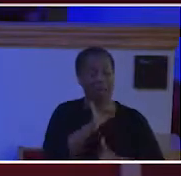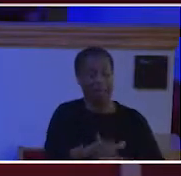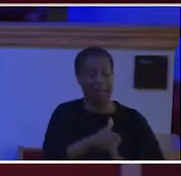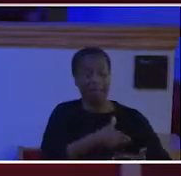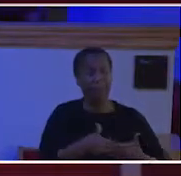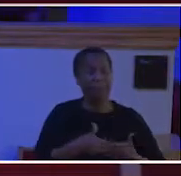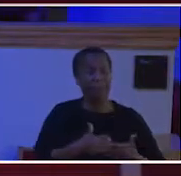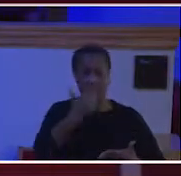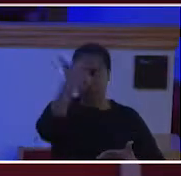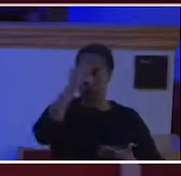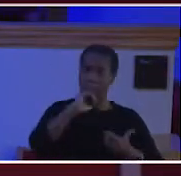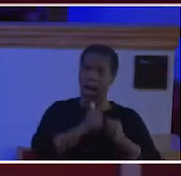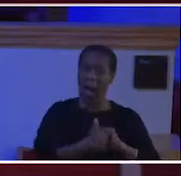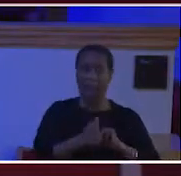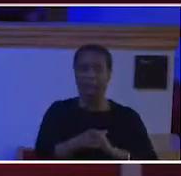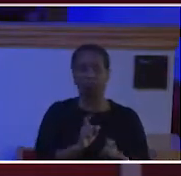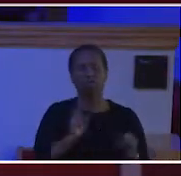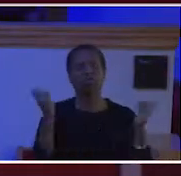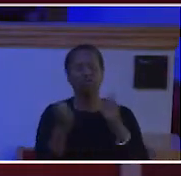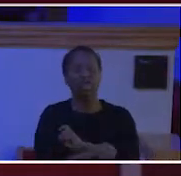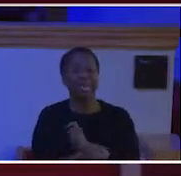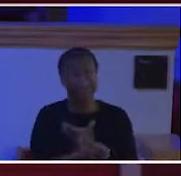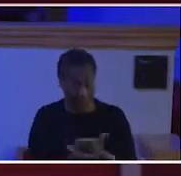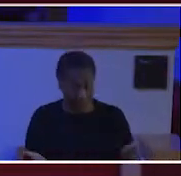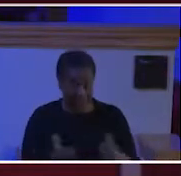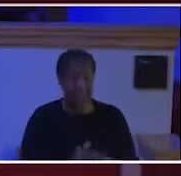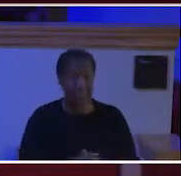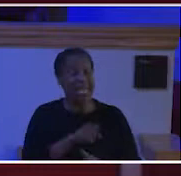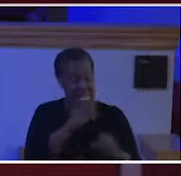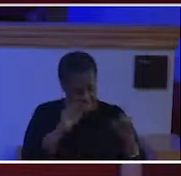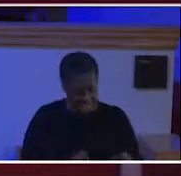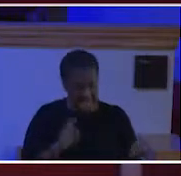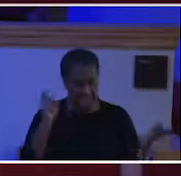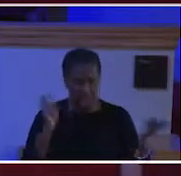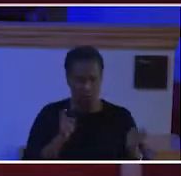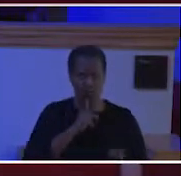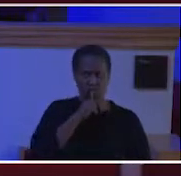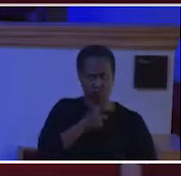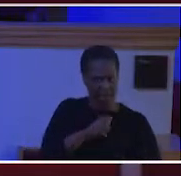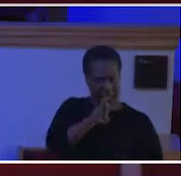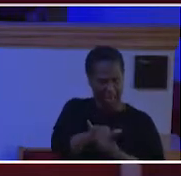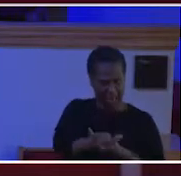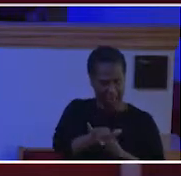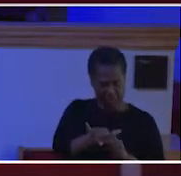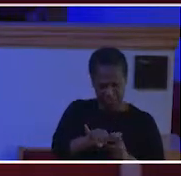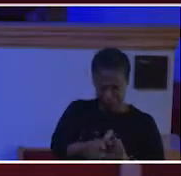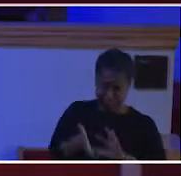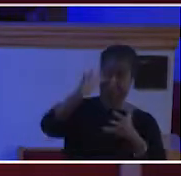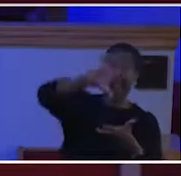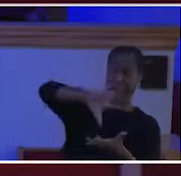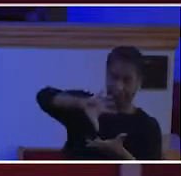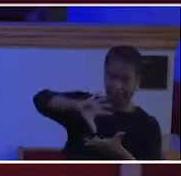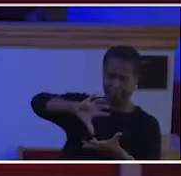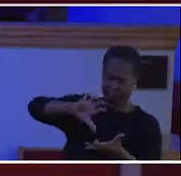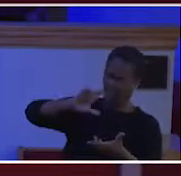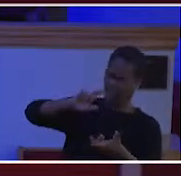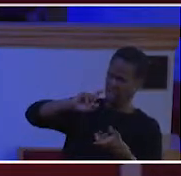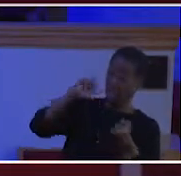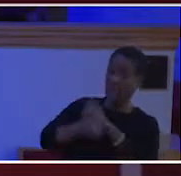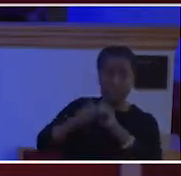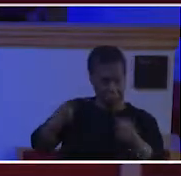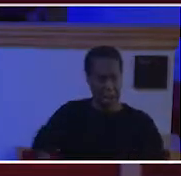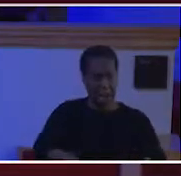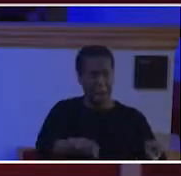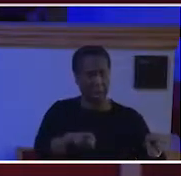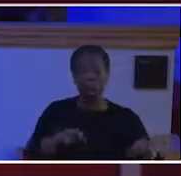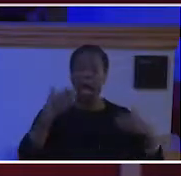that knows how to turn things around and turn reality upside down on its head. And I